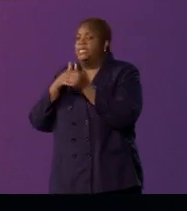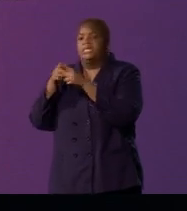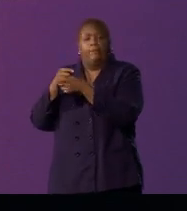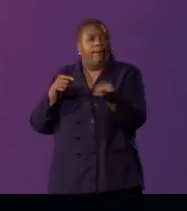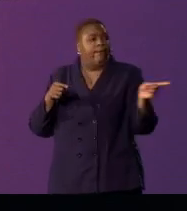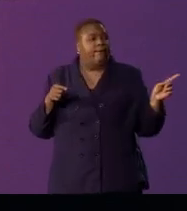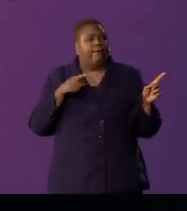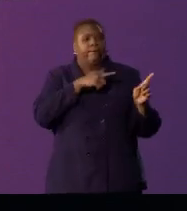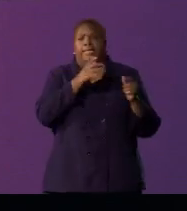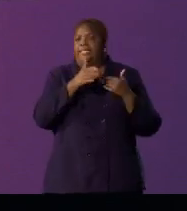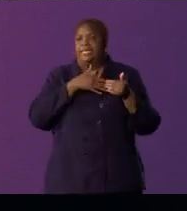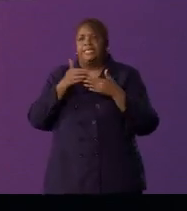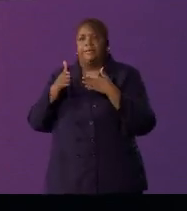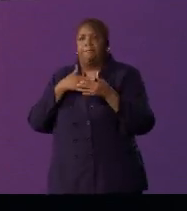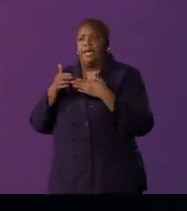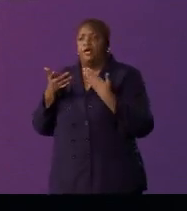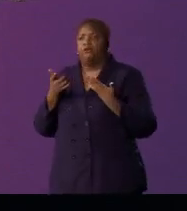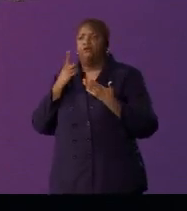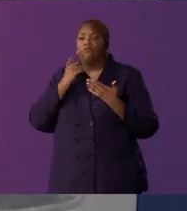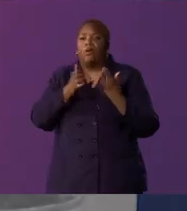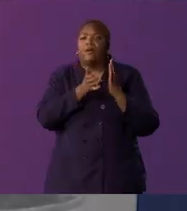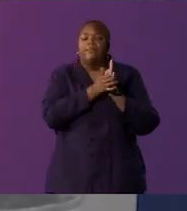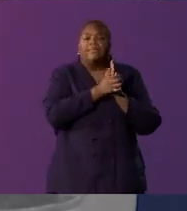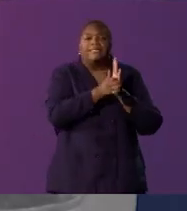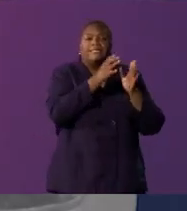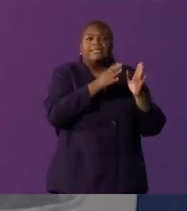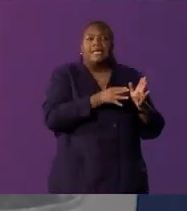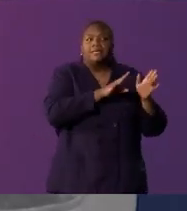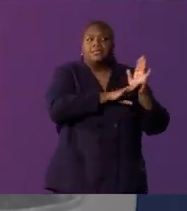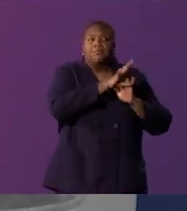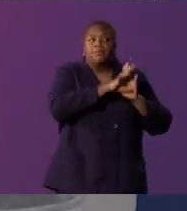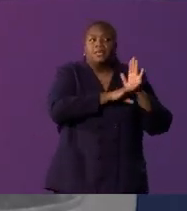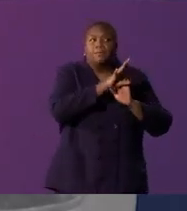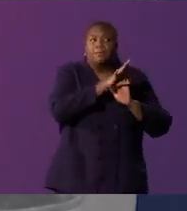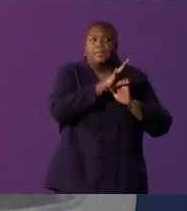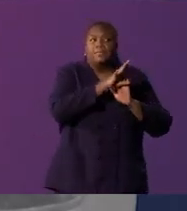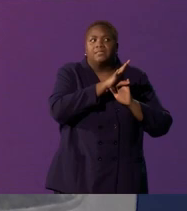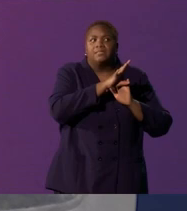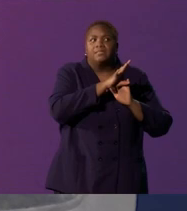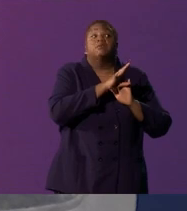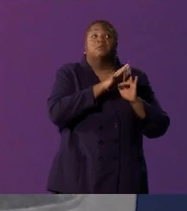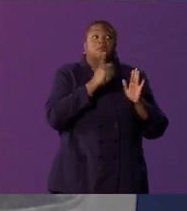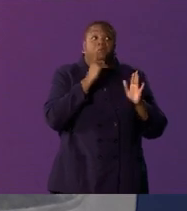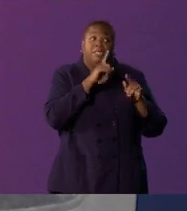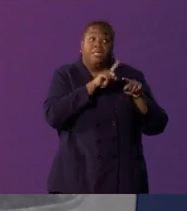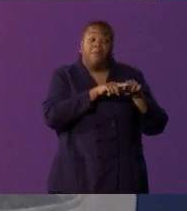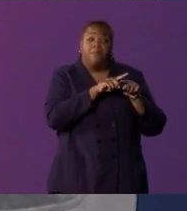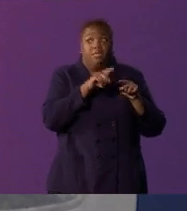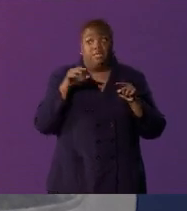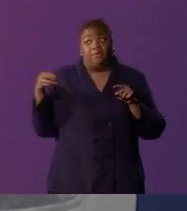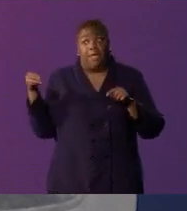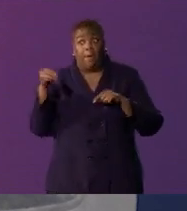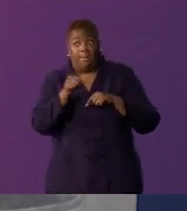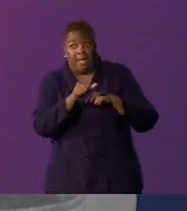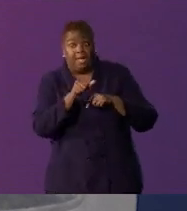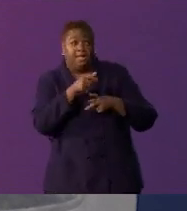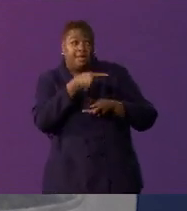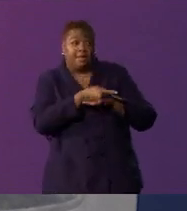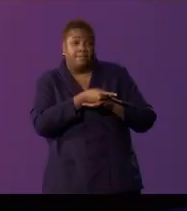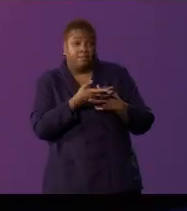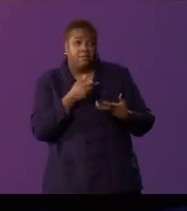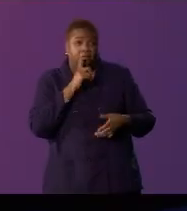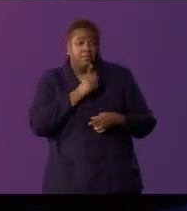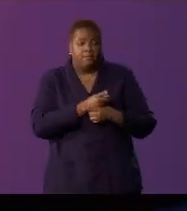with this other part, which is the talent development. Because everything about talent depends on how they're compensated, paid, and retained.